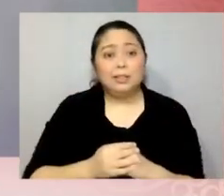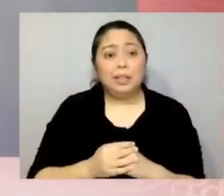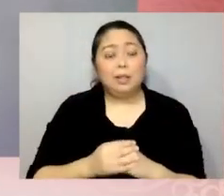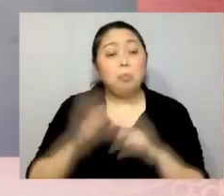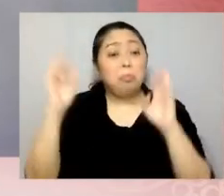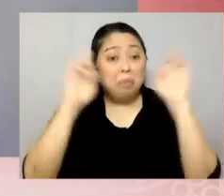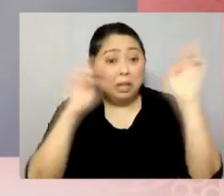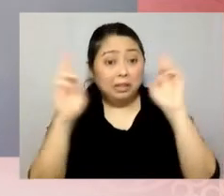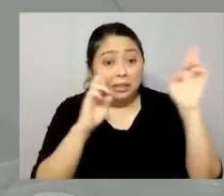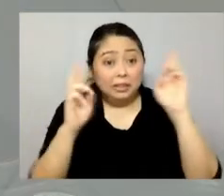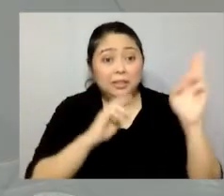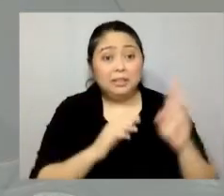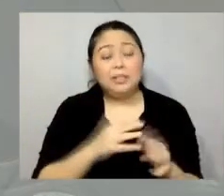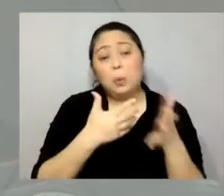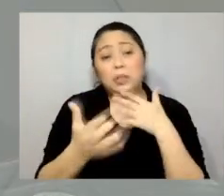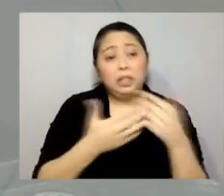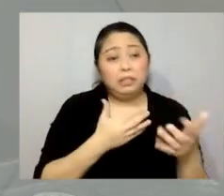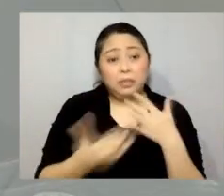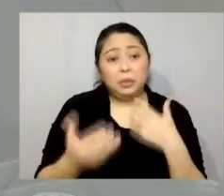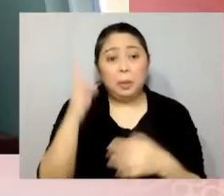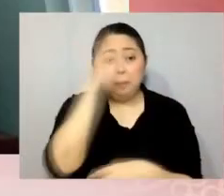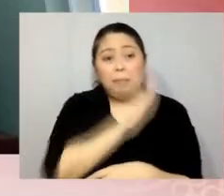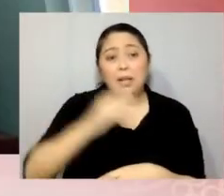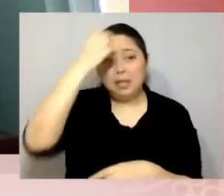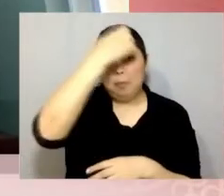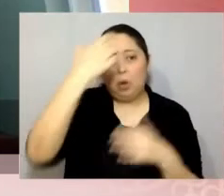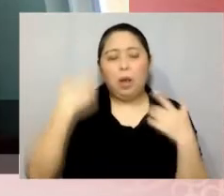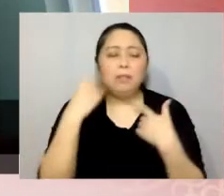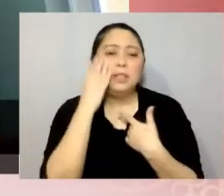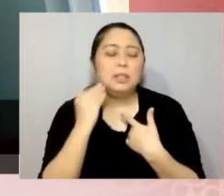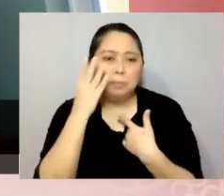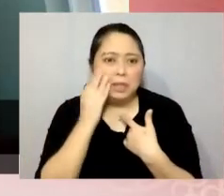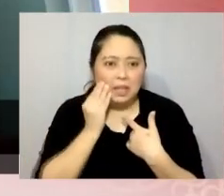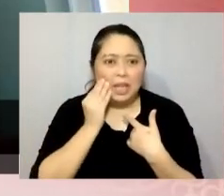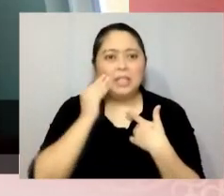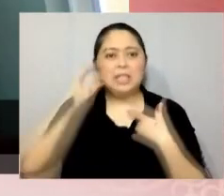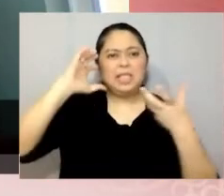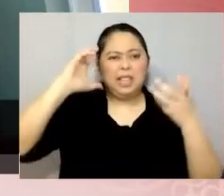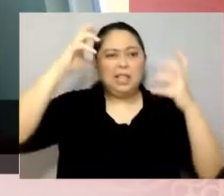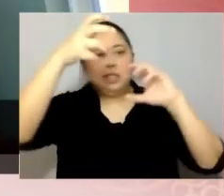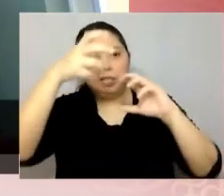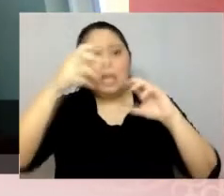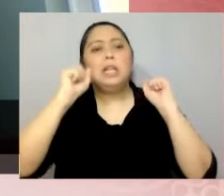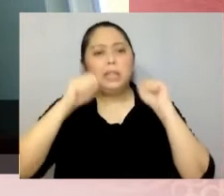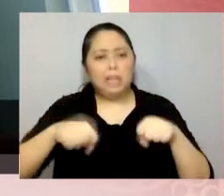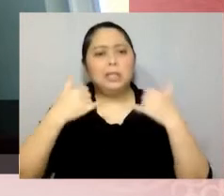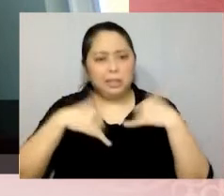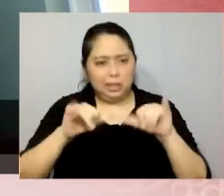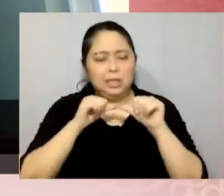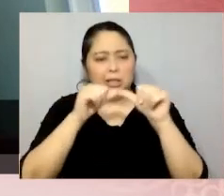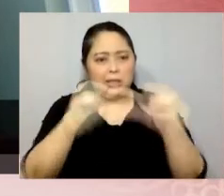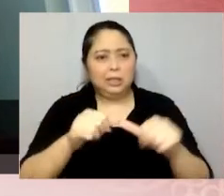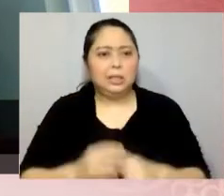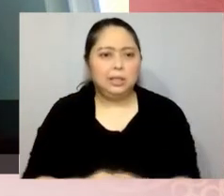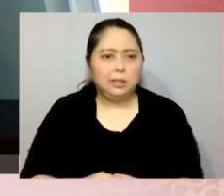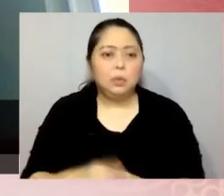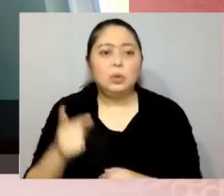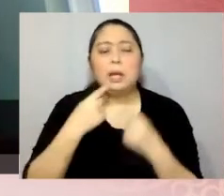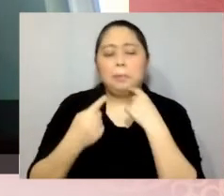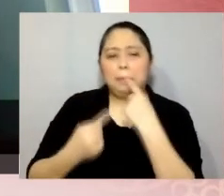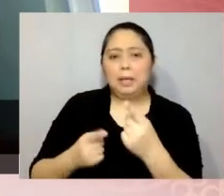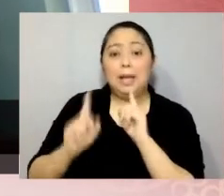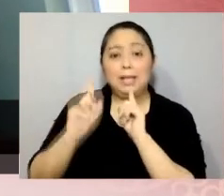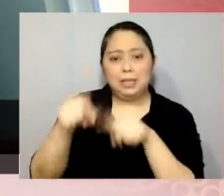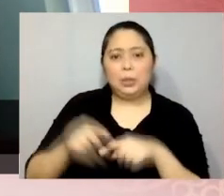even in times of pandemic? Go ahead. Sure, meron din silang, nandiyan naman si MP Raisa de Jury, who is Minister